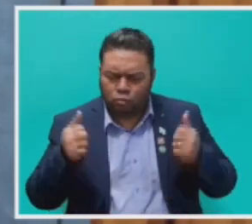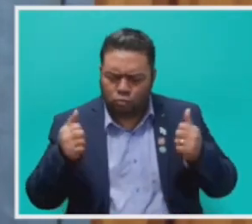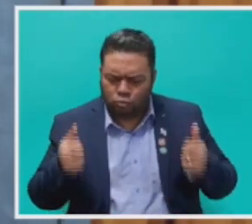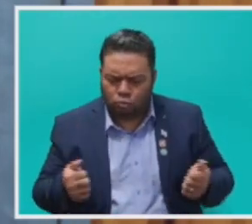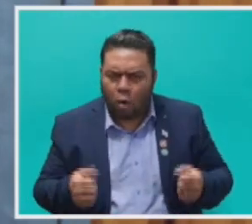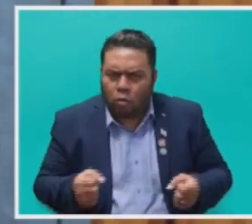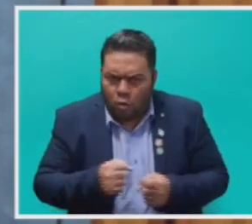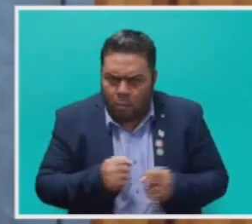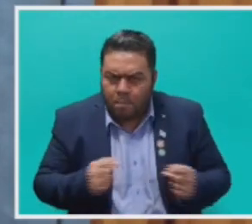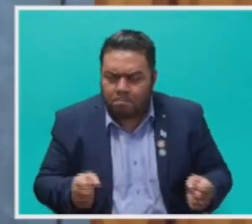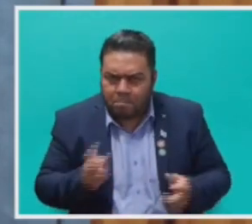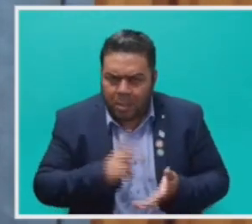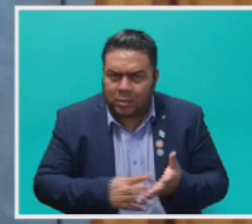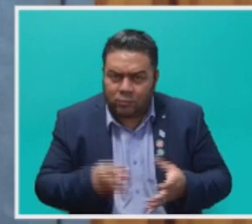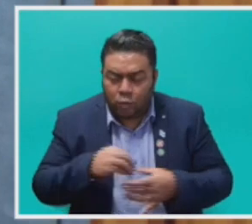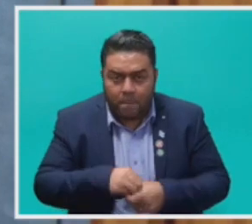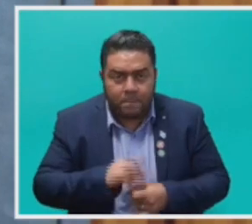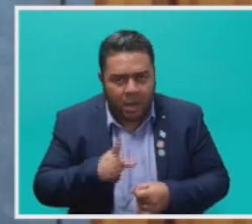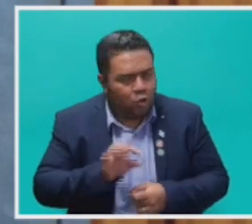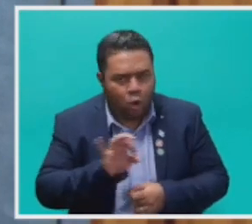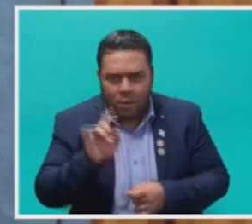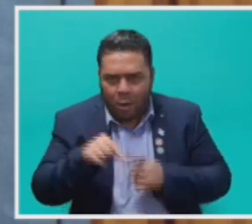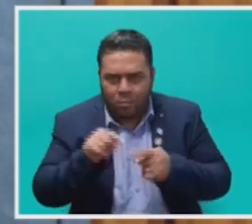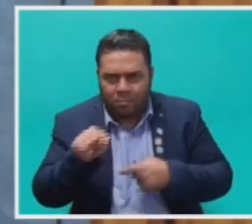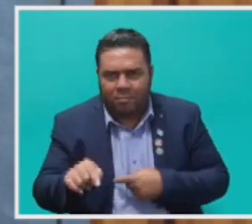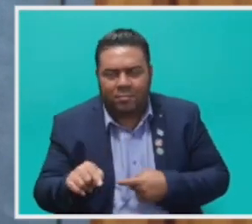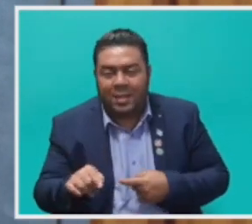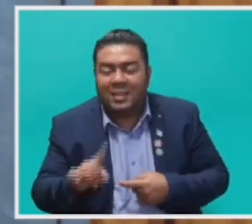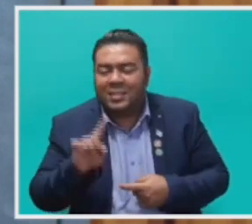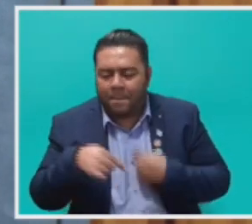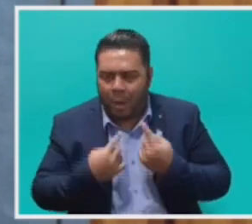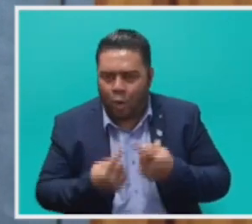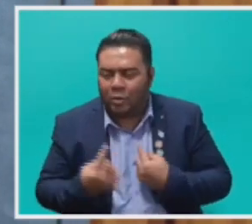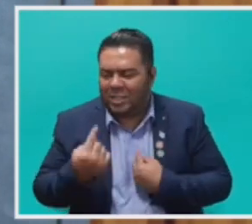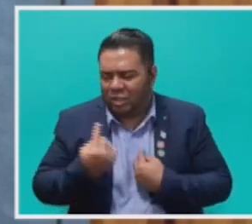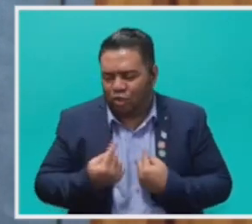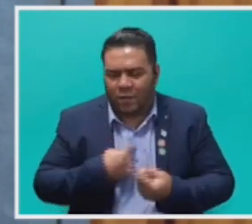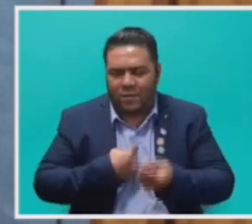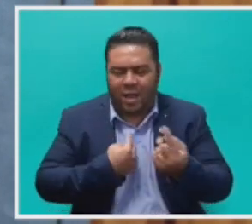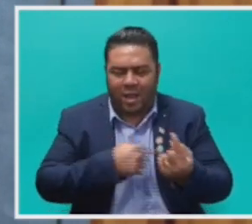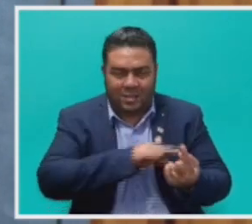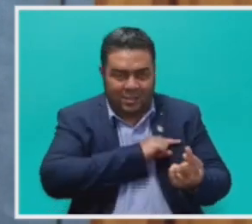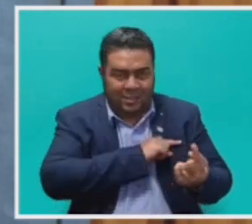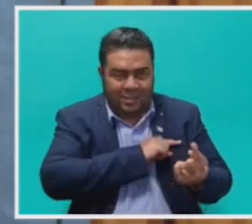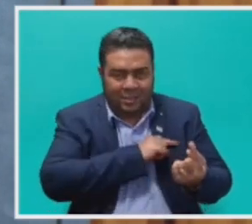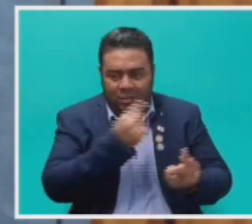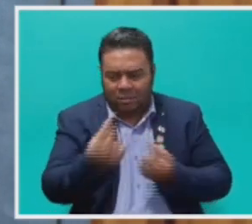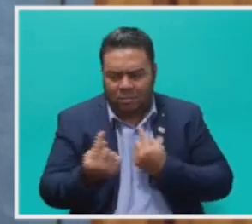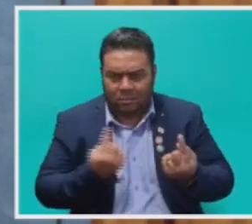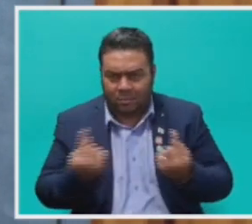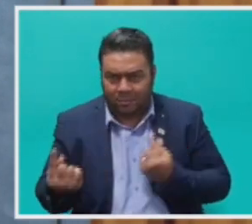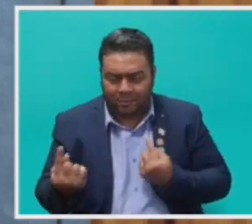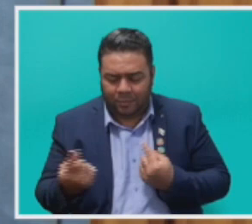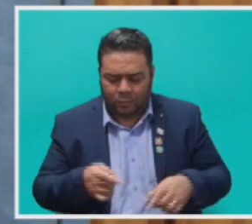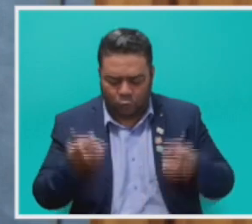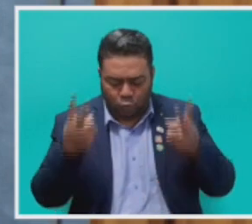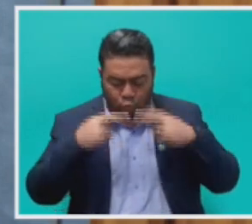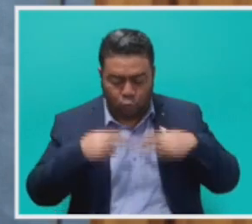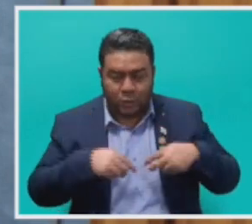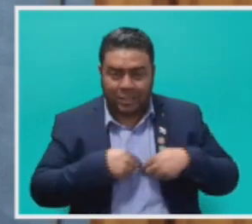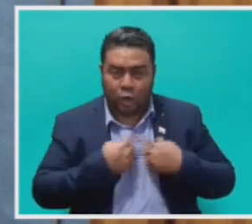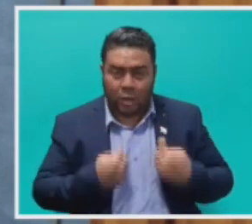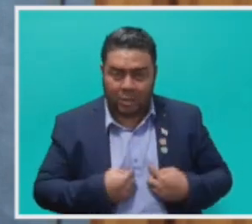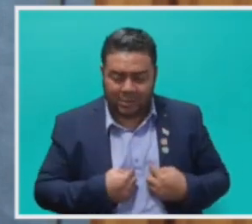in it. This is about each of us as human beings, with all honesty, to look deep into our hearts and